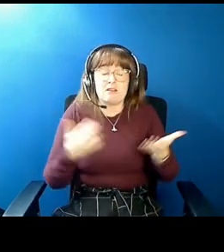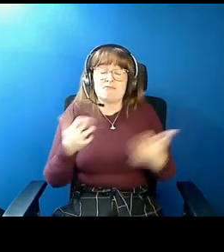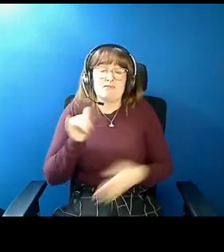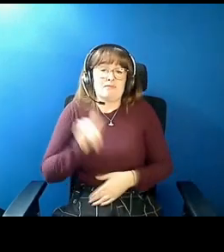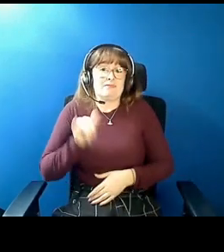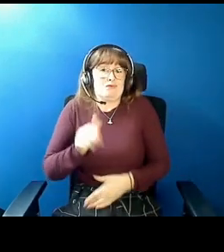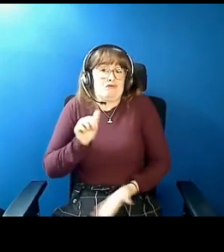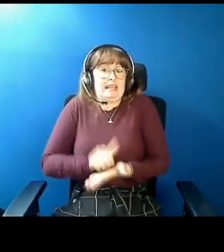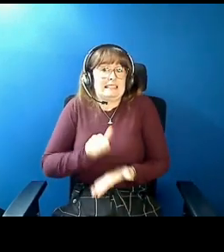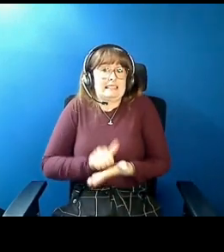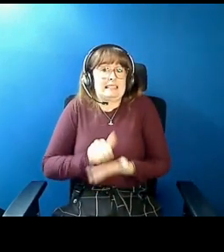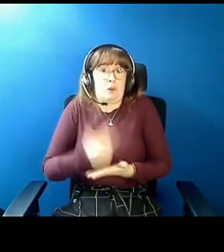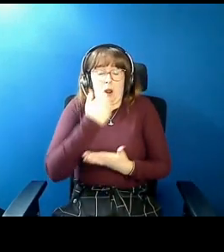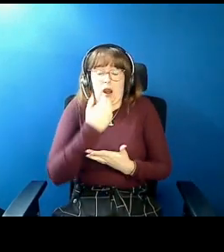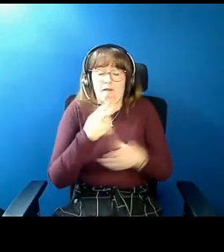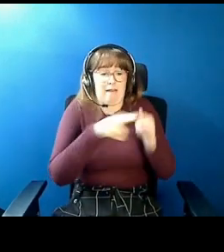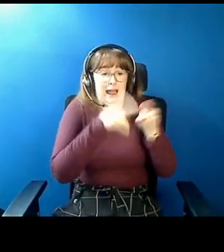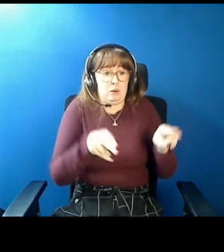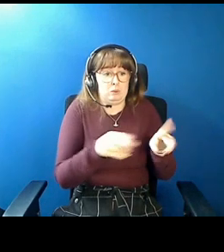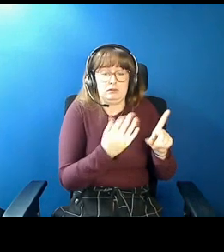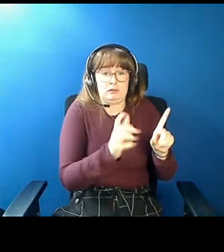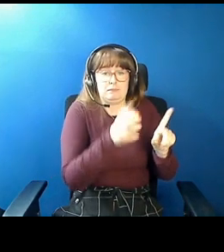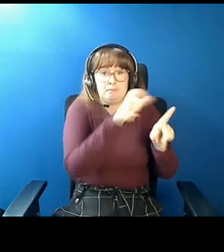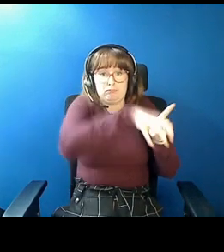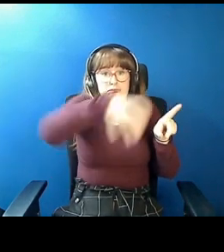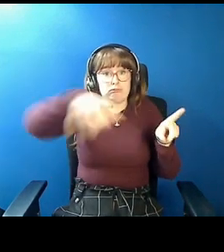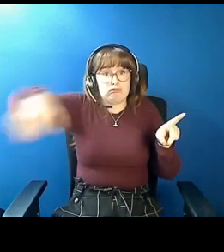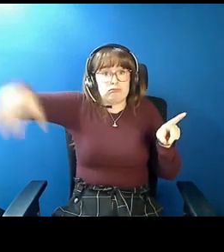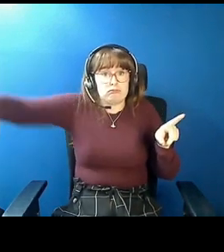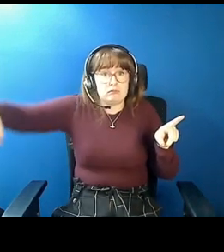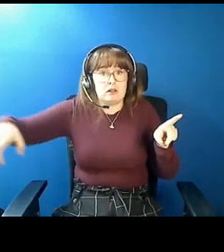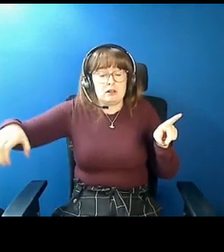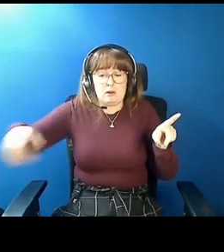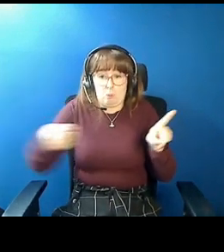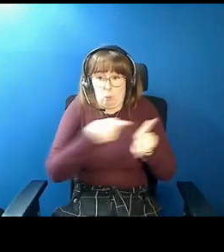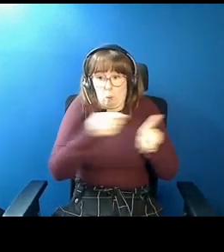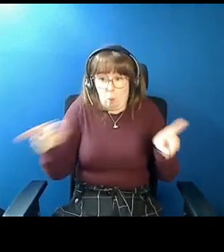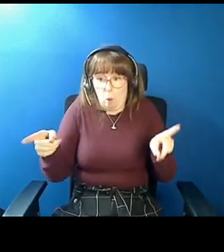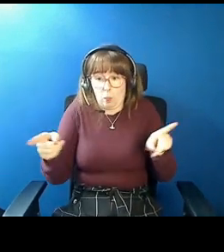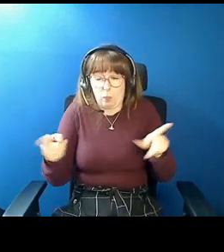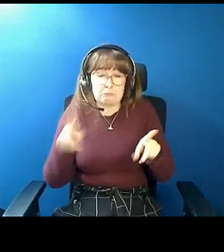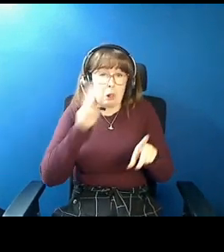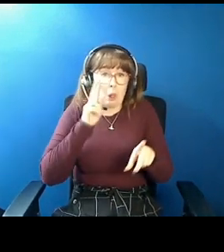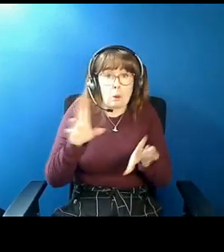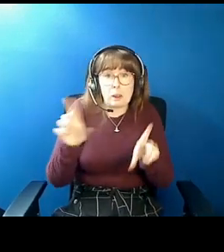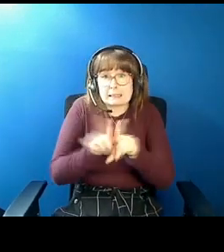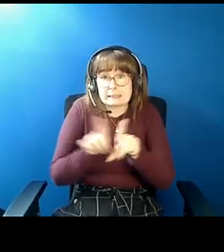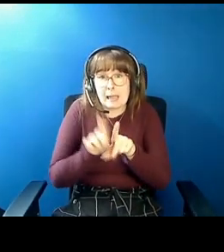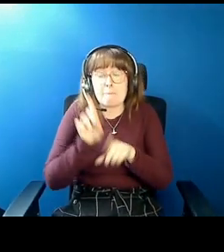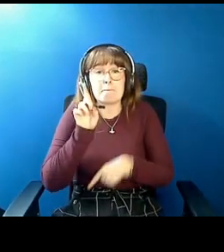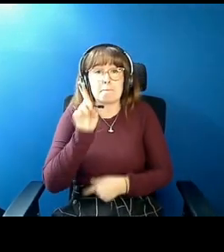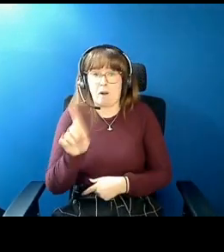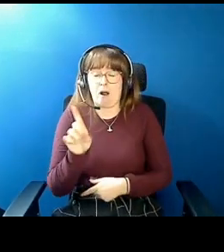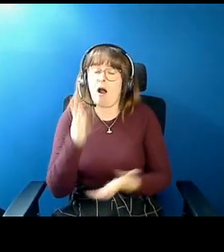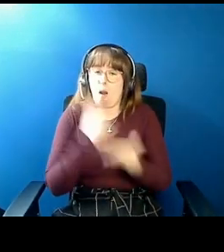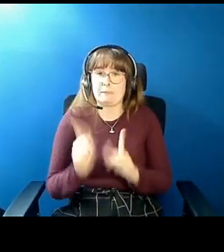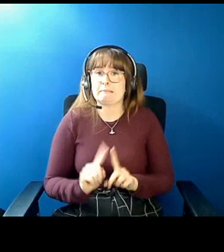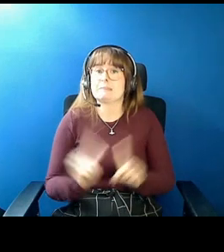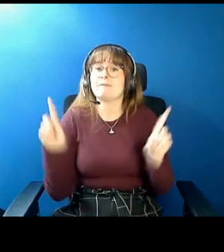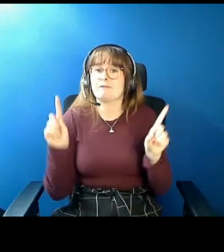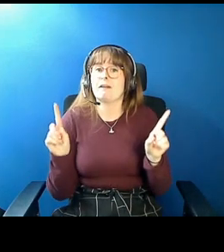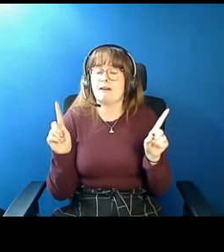can look at a row of terraces and they're all nominally identical, but they are all different. And when it comes down to